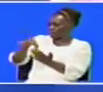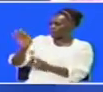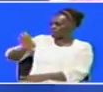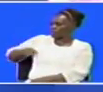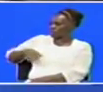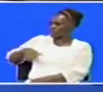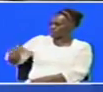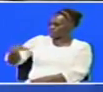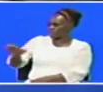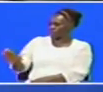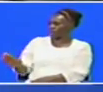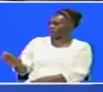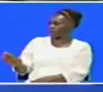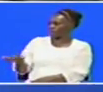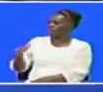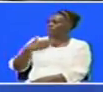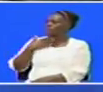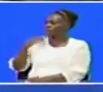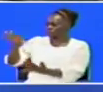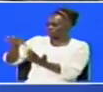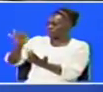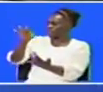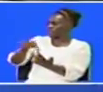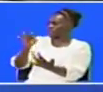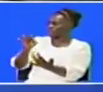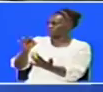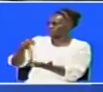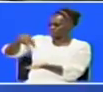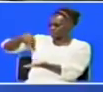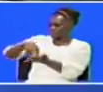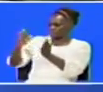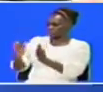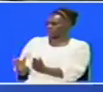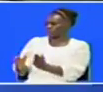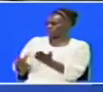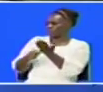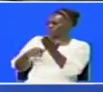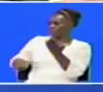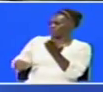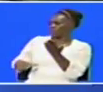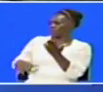their constituencies. Now, they want to pick the candidate who is most popular so that they